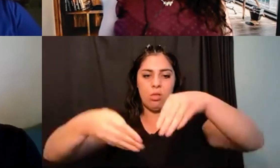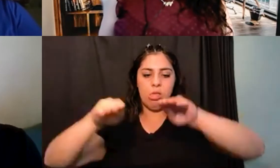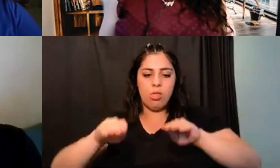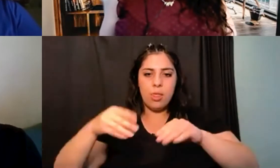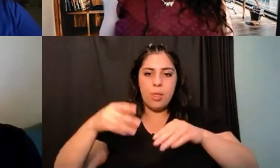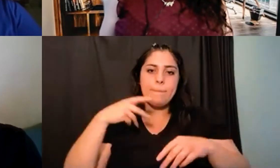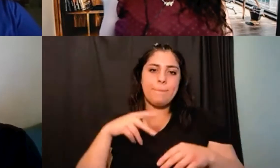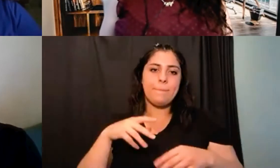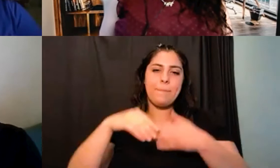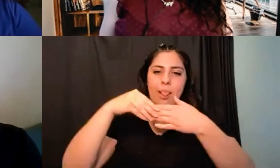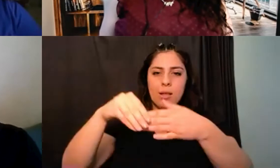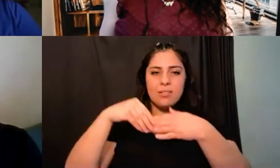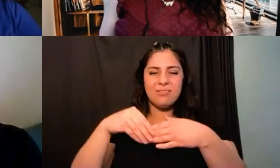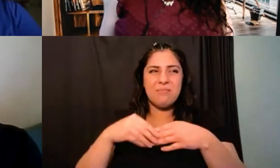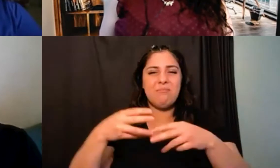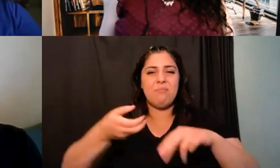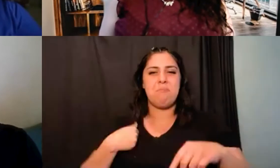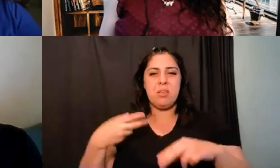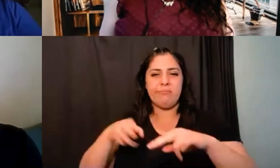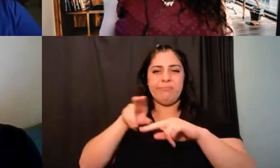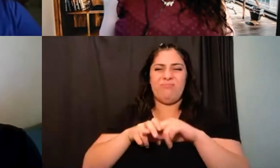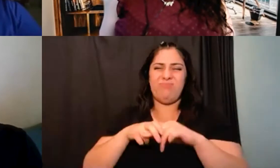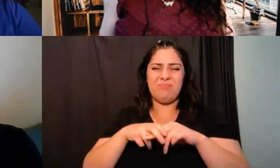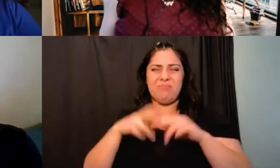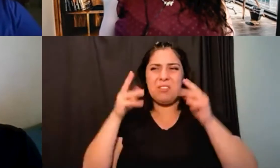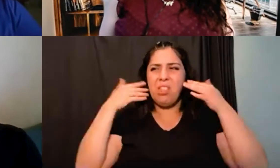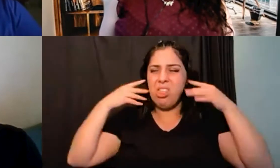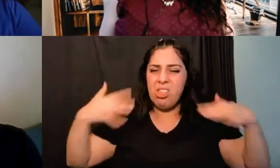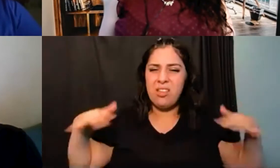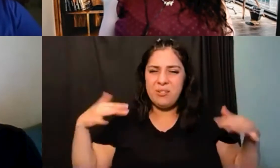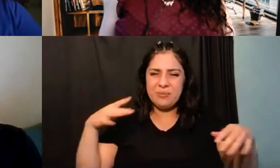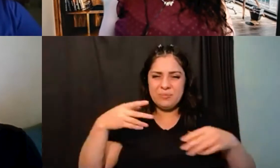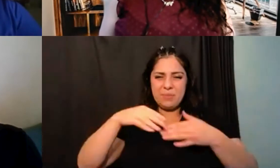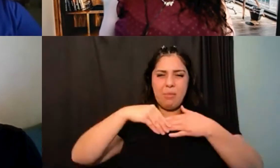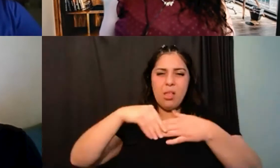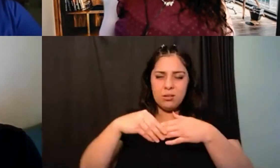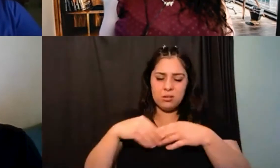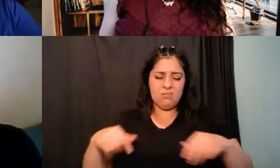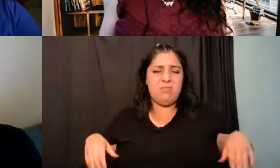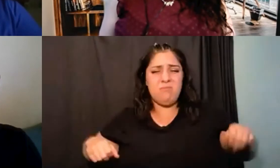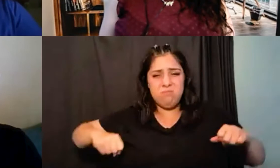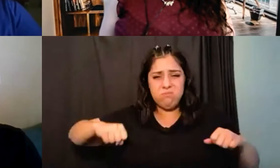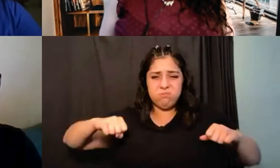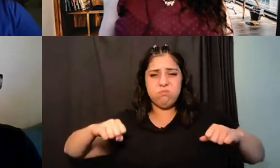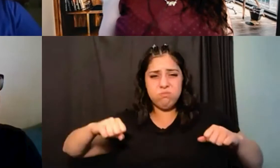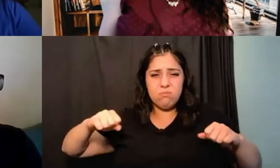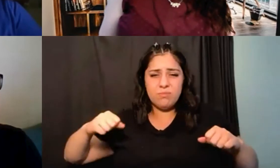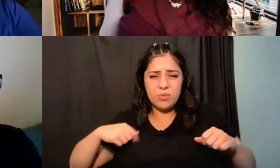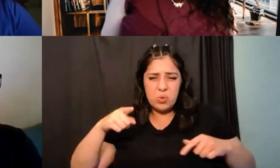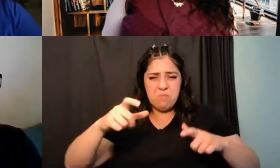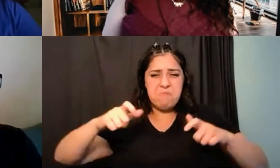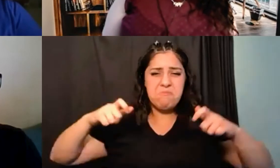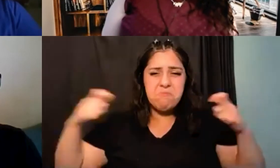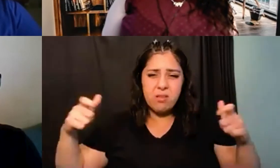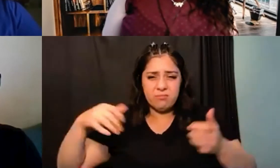an annoyed gust of plastic-scented air, huffs, "You are too big," holds me